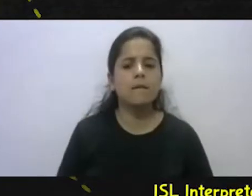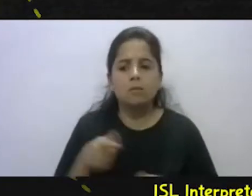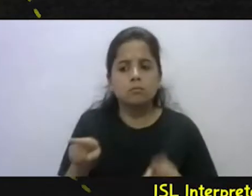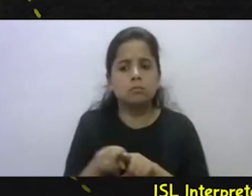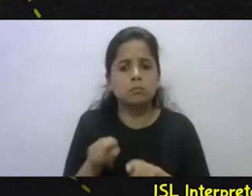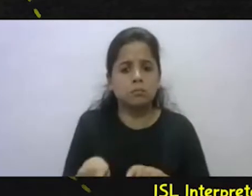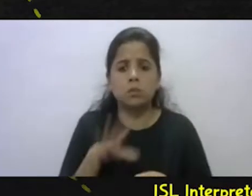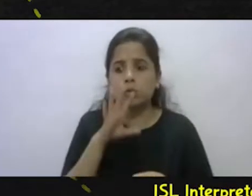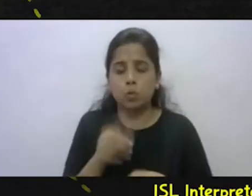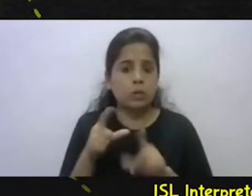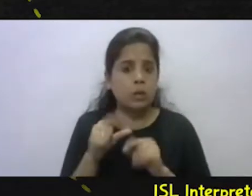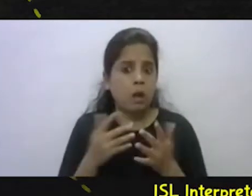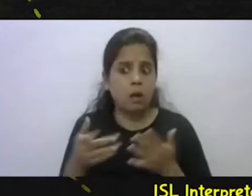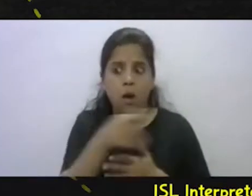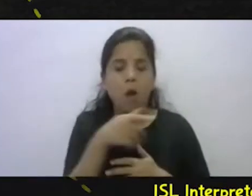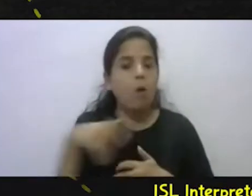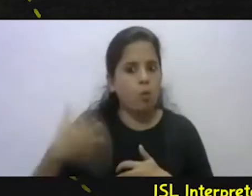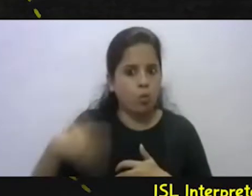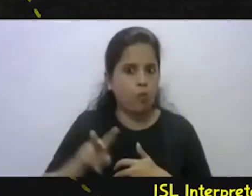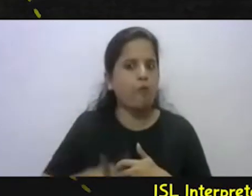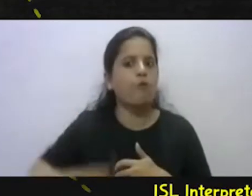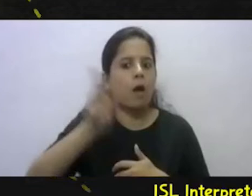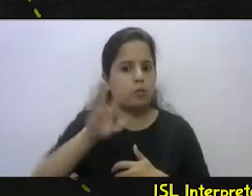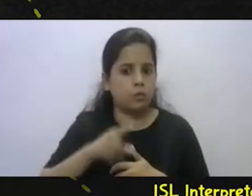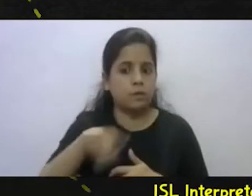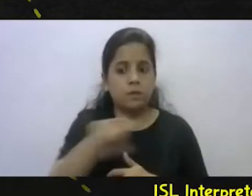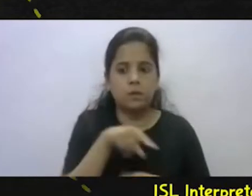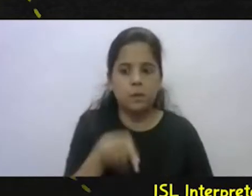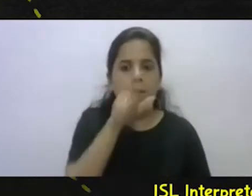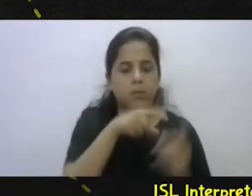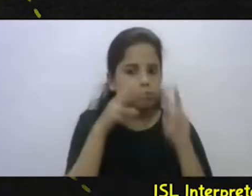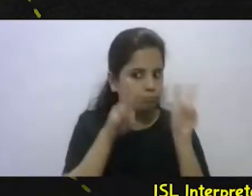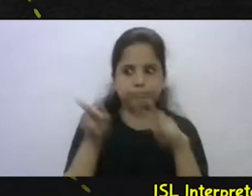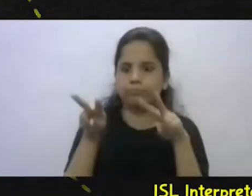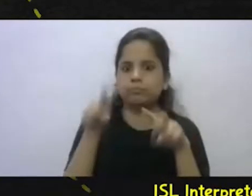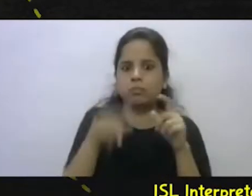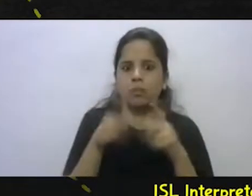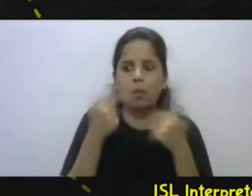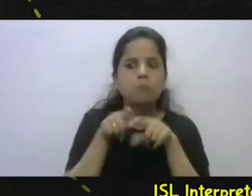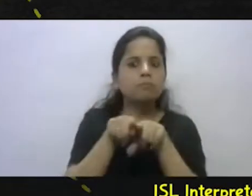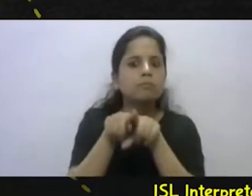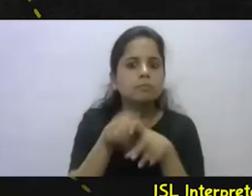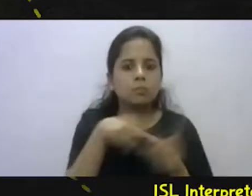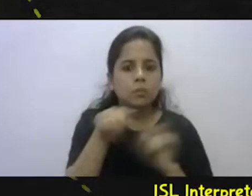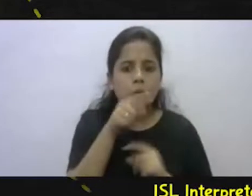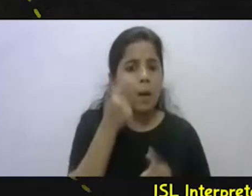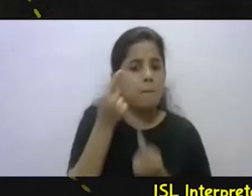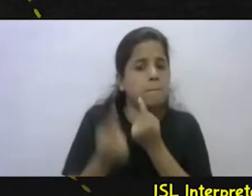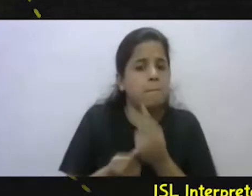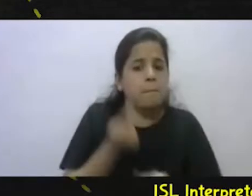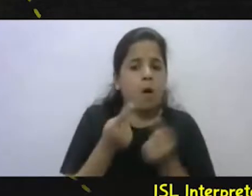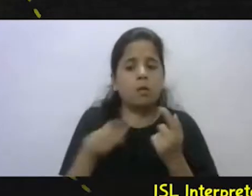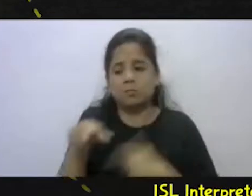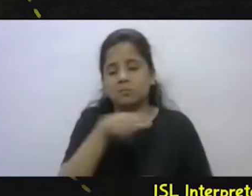a rich data, it can also bring a kind of attention to the couples, especially in the political